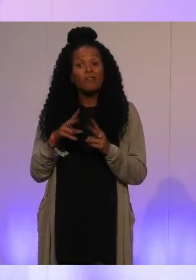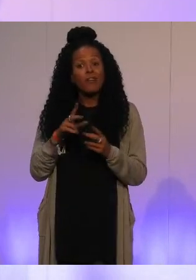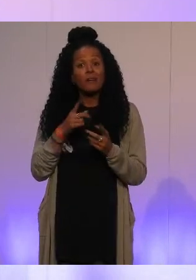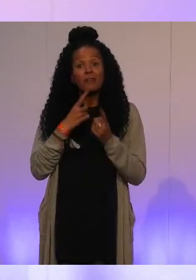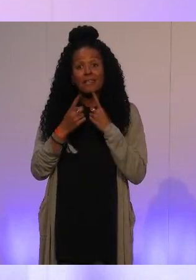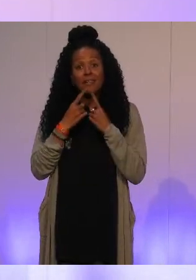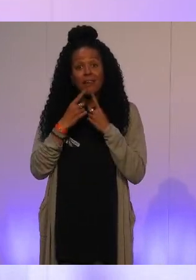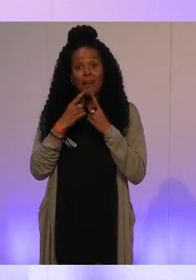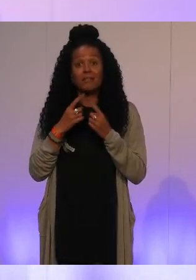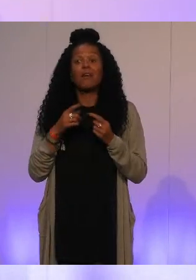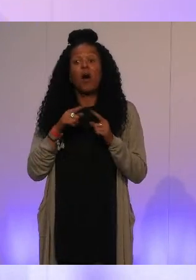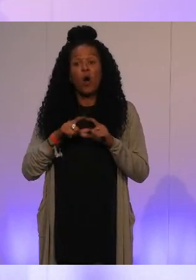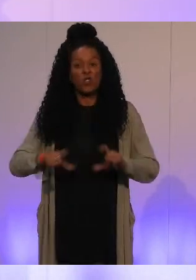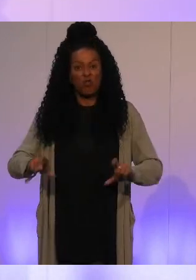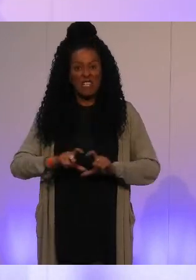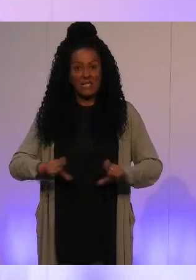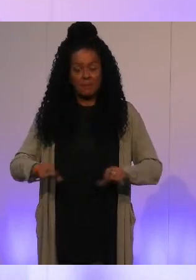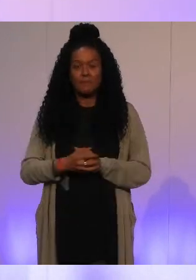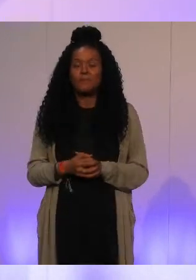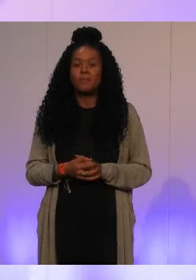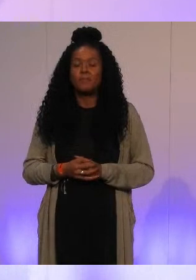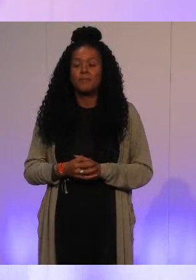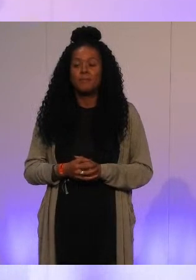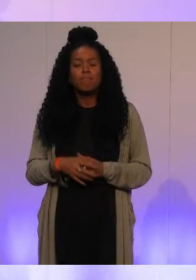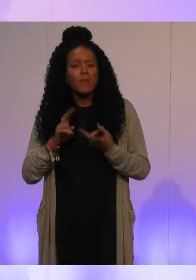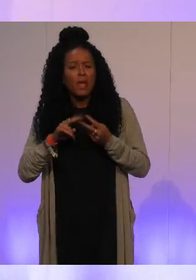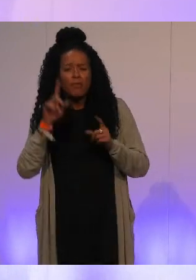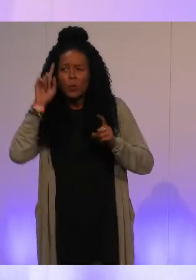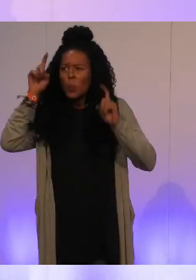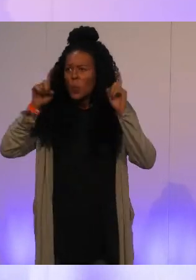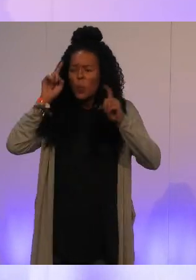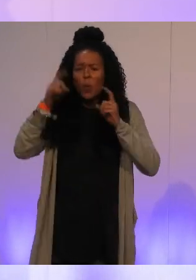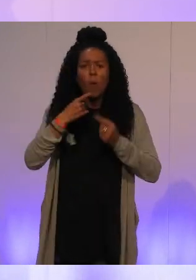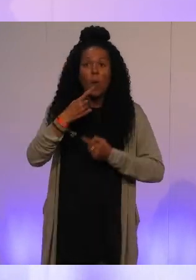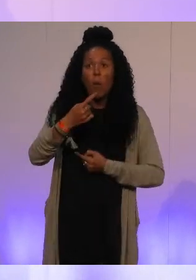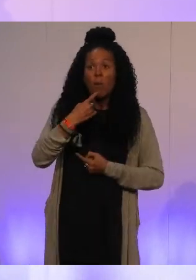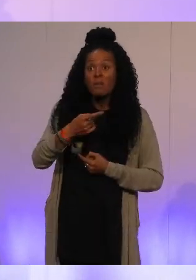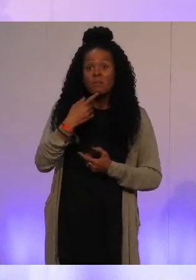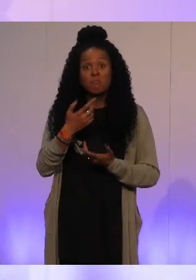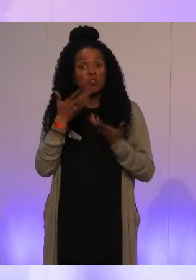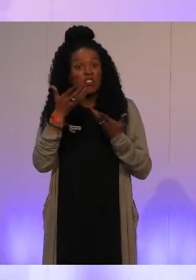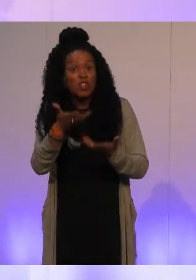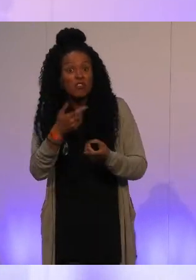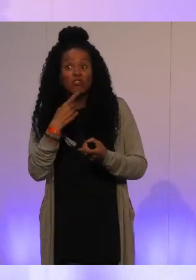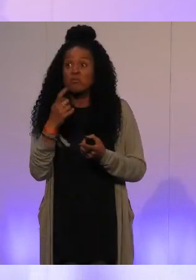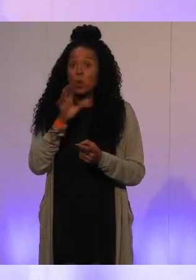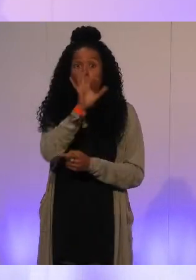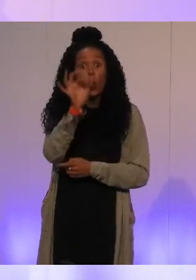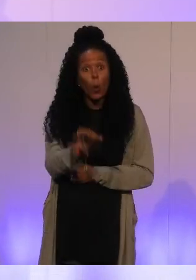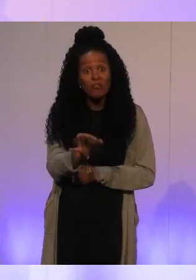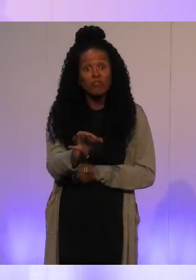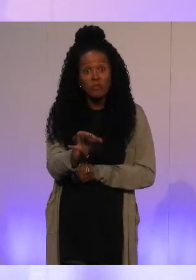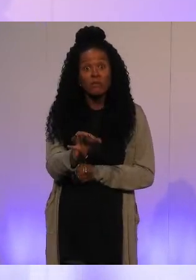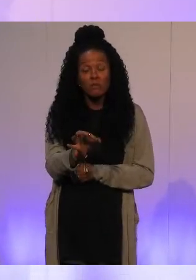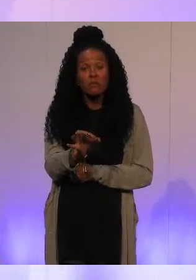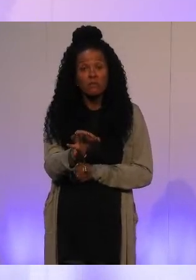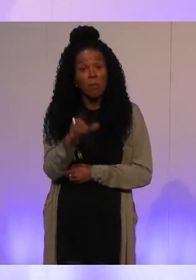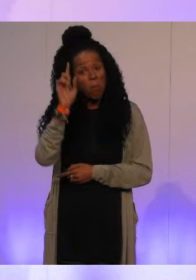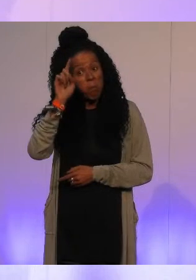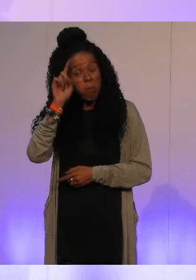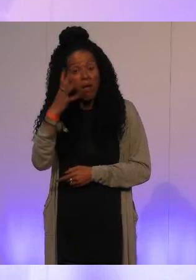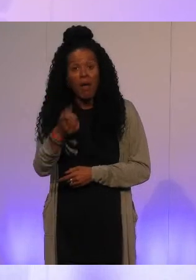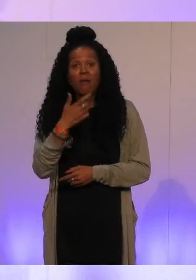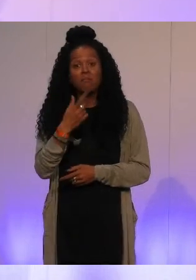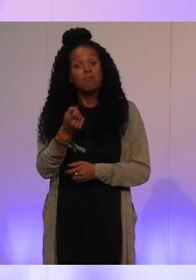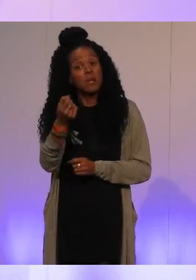for you, and as thoughts arise to you, comments you want to make, suggestions or any questions that you want to put to us as